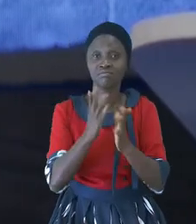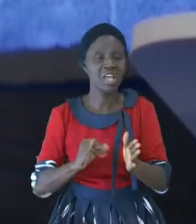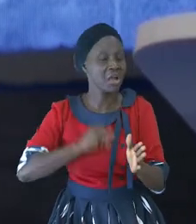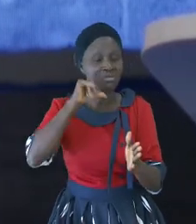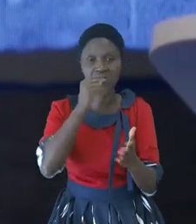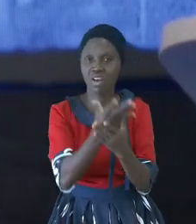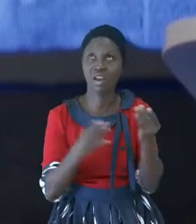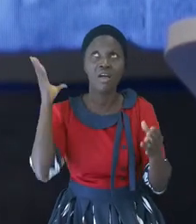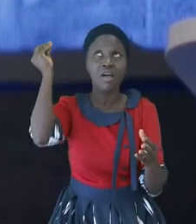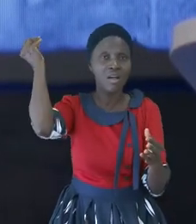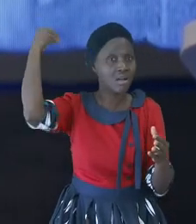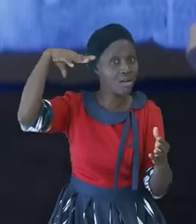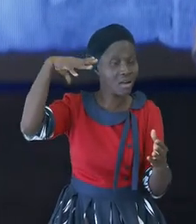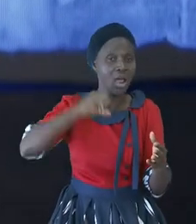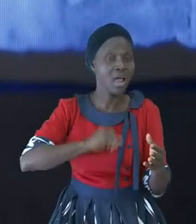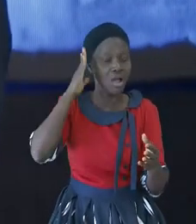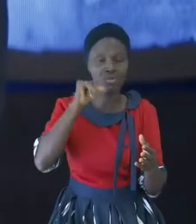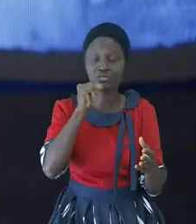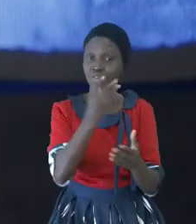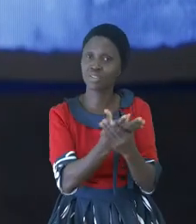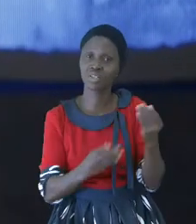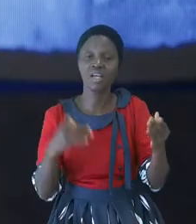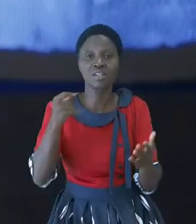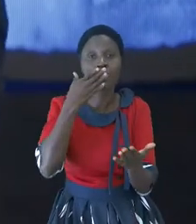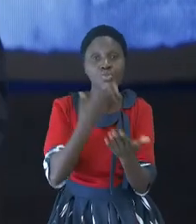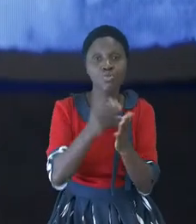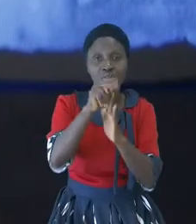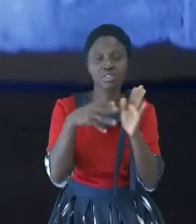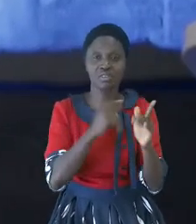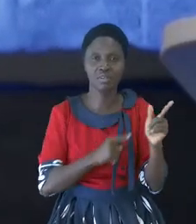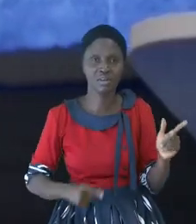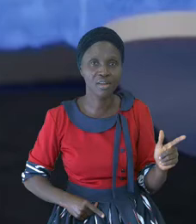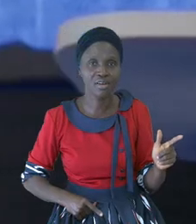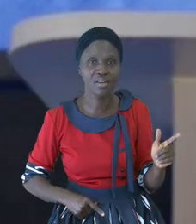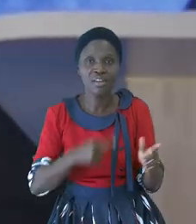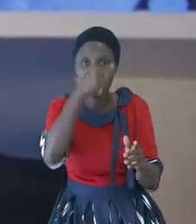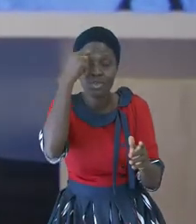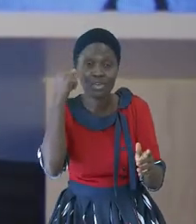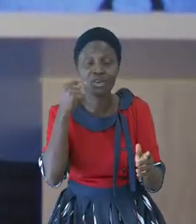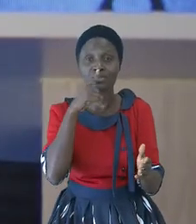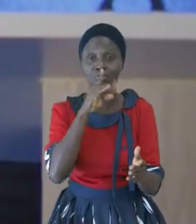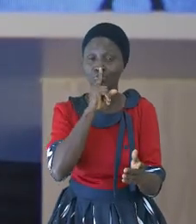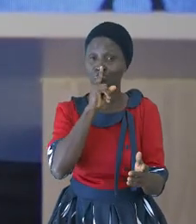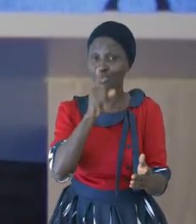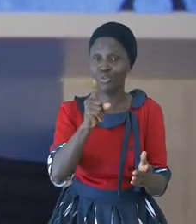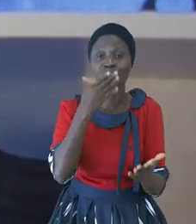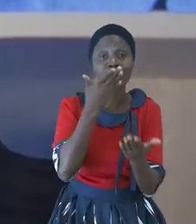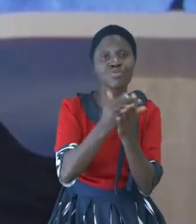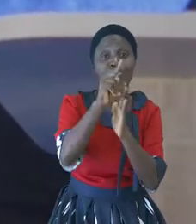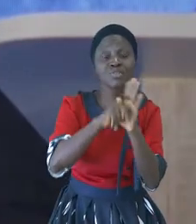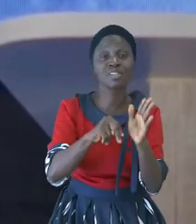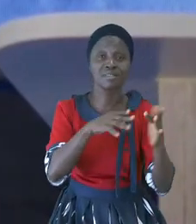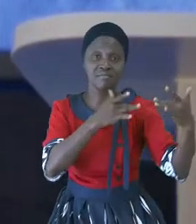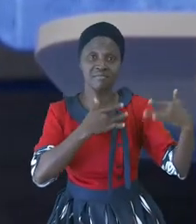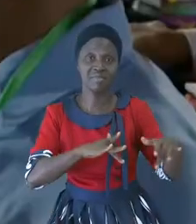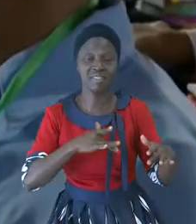lack godliness. I shall not lack the goodness of the Lord. After all, surely goodness and mercy shall follow me. How many days